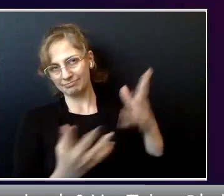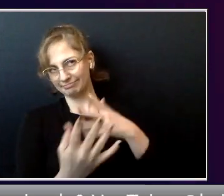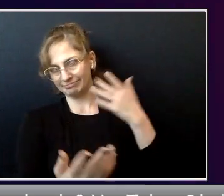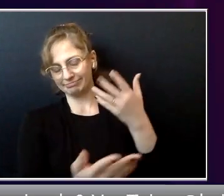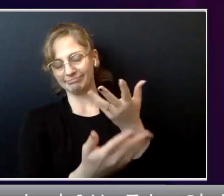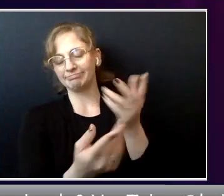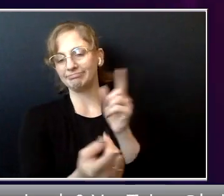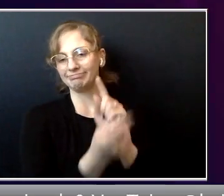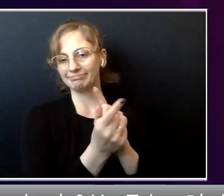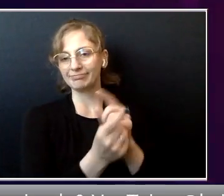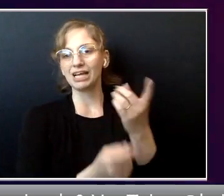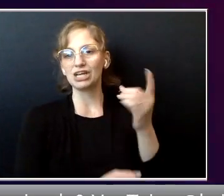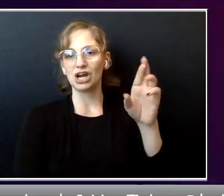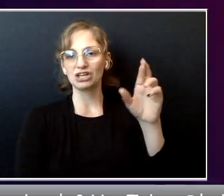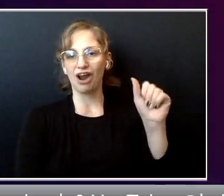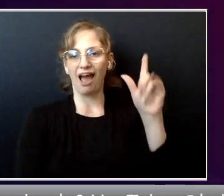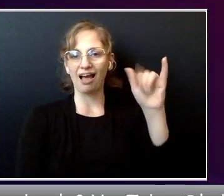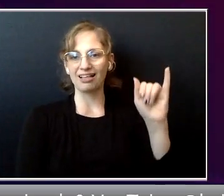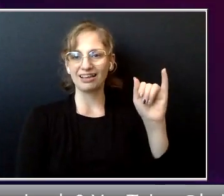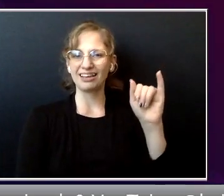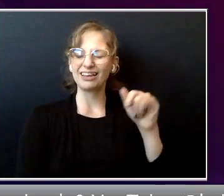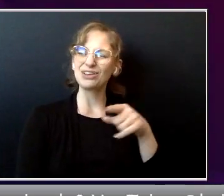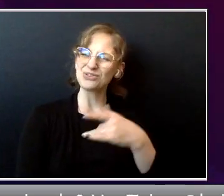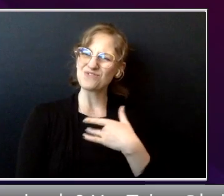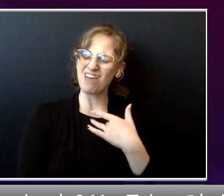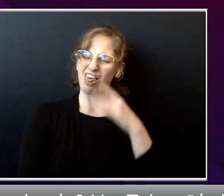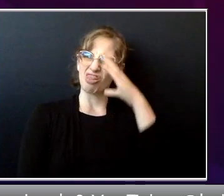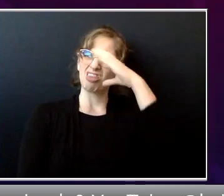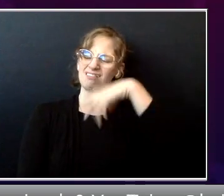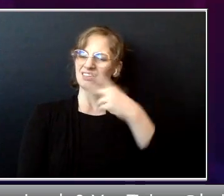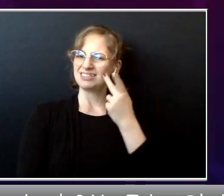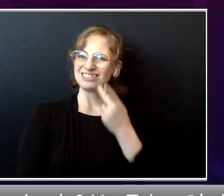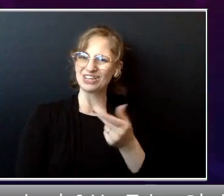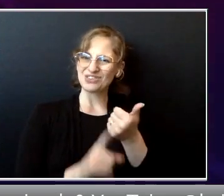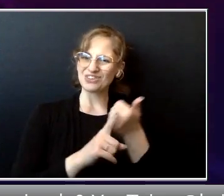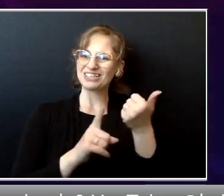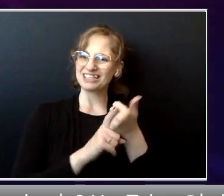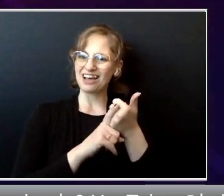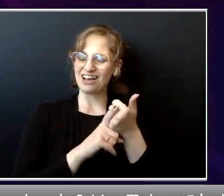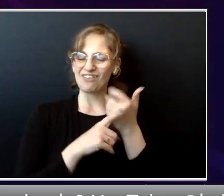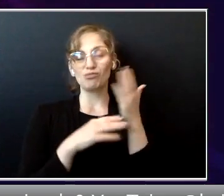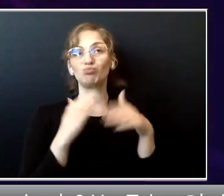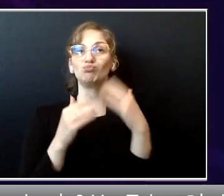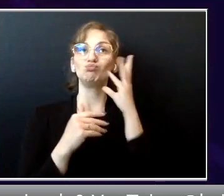video of yourself, Steve, undergoing a procedure like this with no memory of it happening?